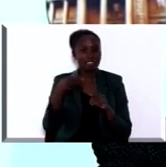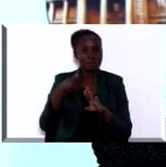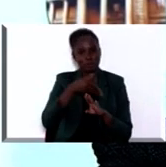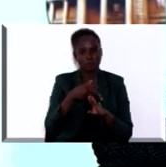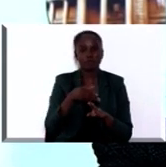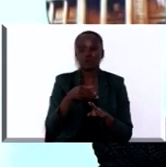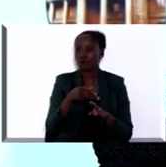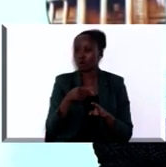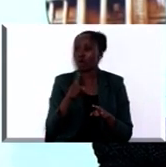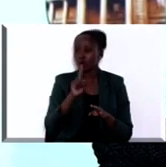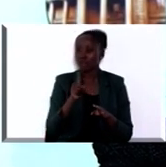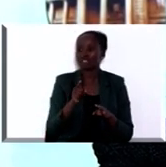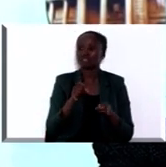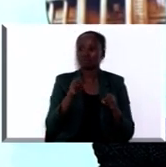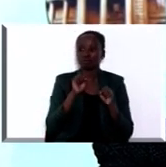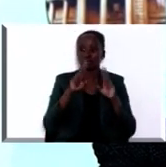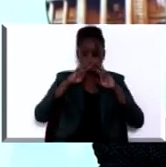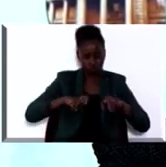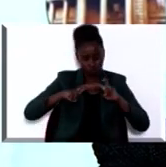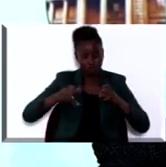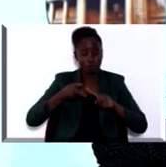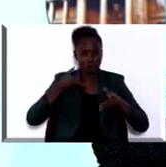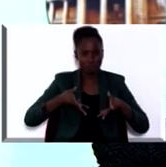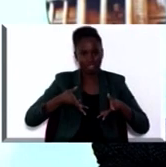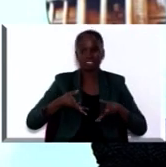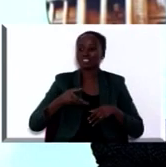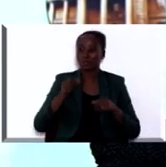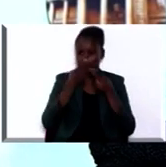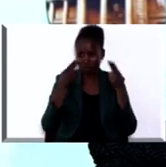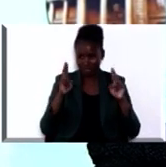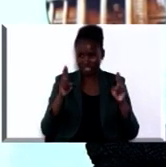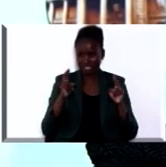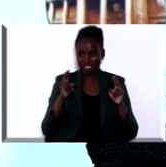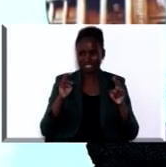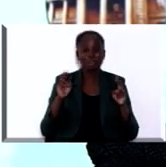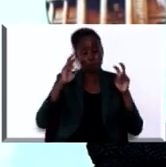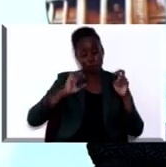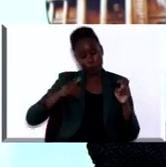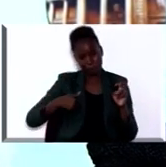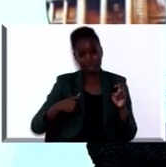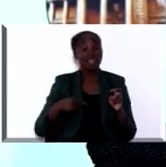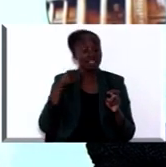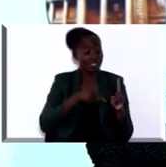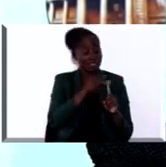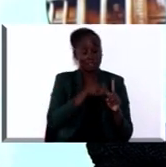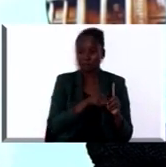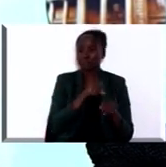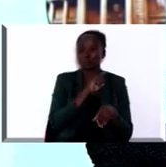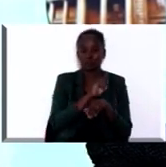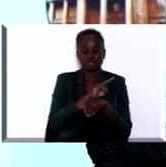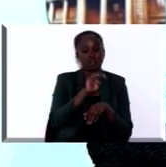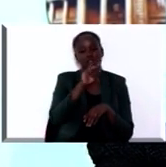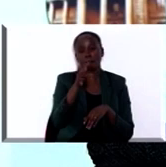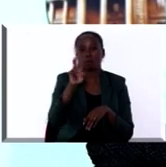this university. Professor S. Mukhokong, the neurosurgeon who separated Mpo